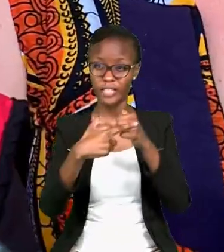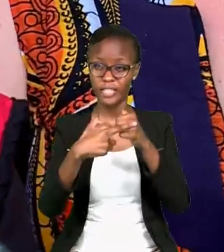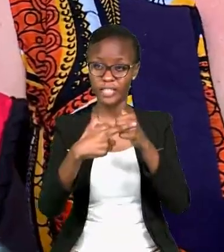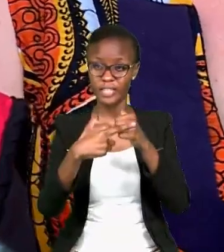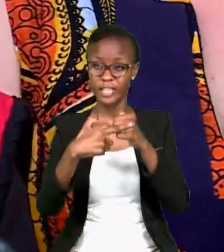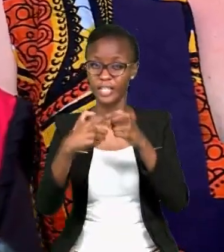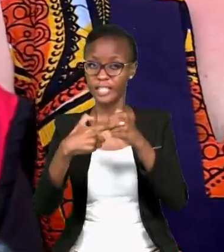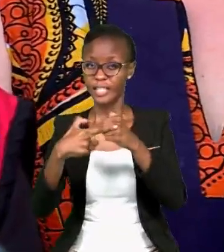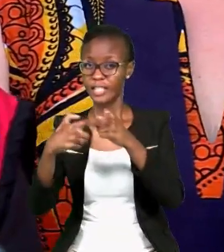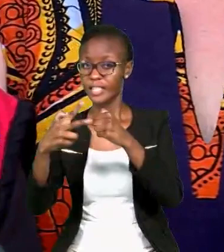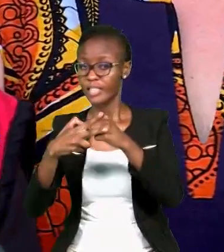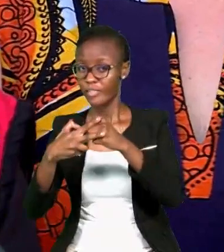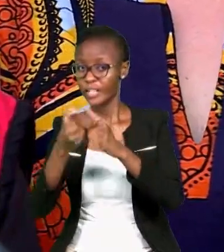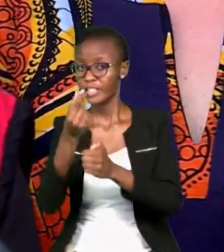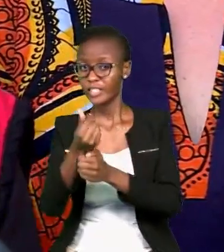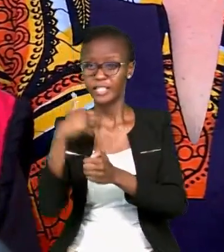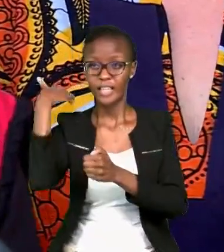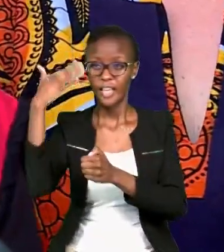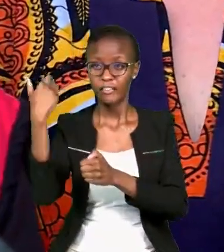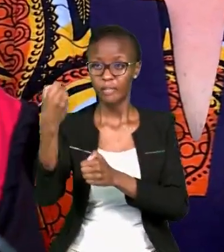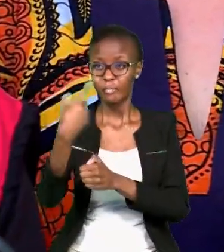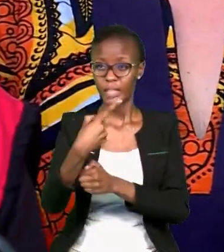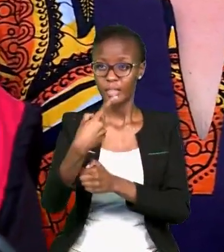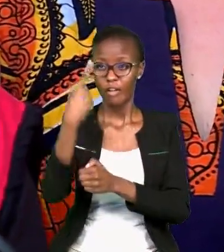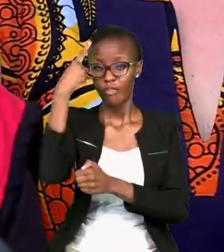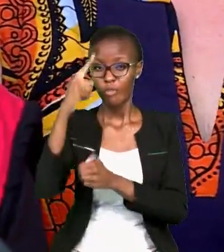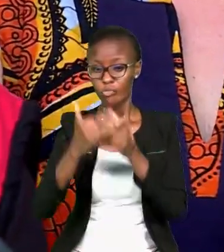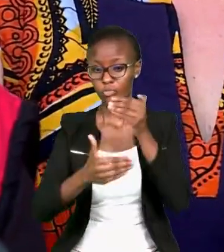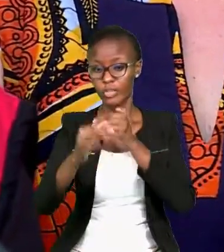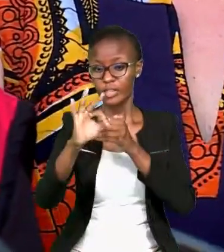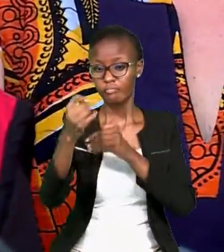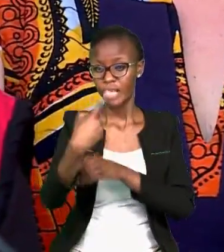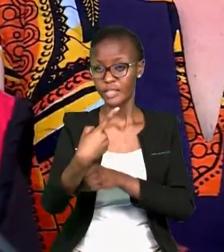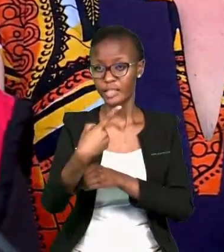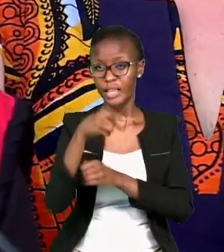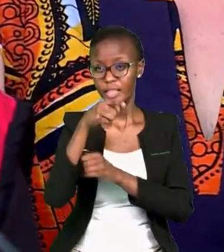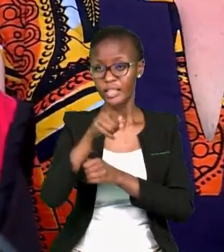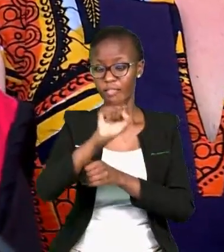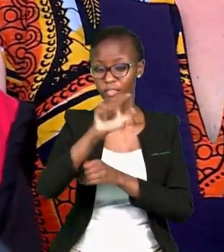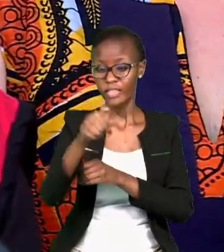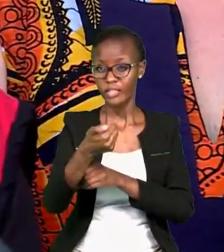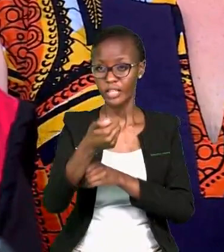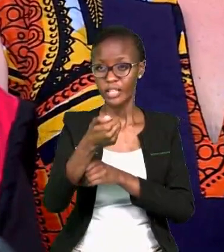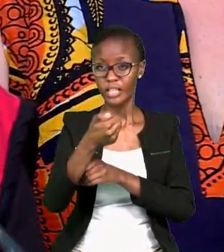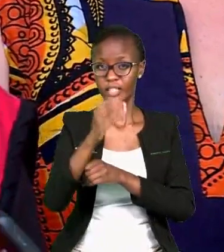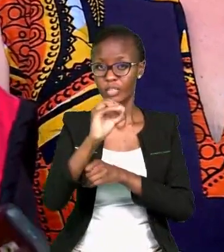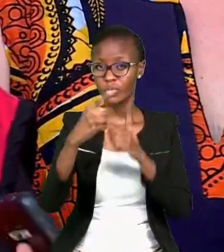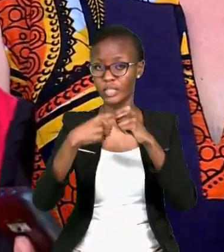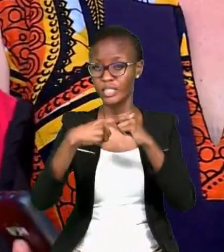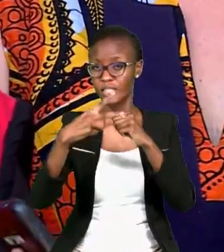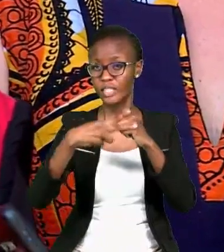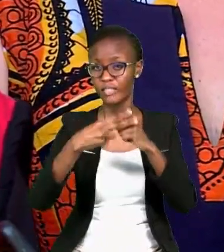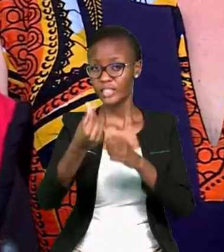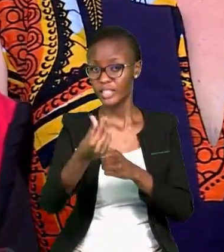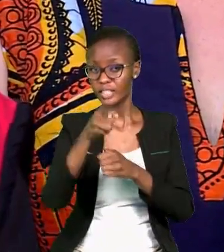5,667 Kenya shillings per month for a total of 3 months. And this 5,067 shillings amounts